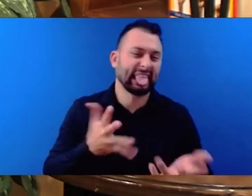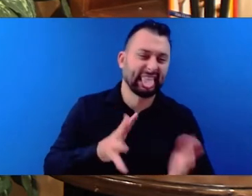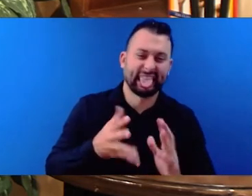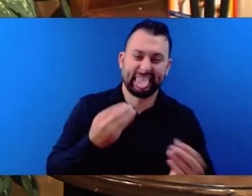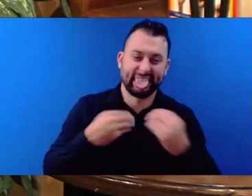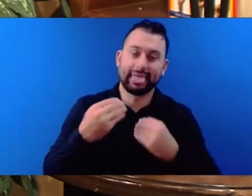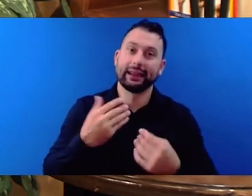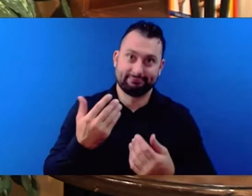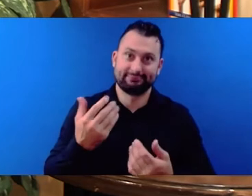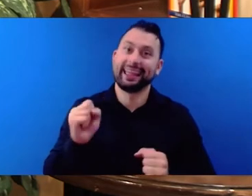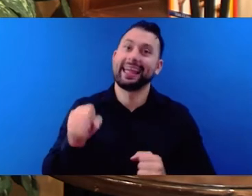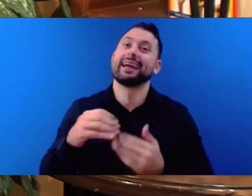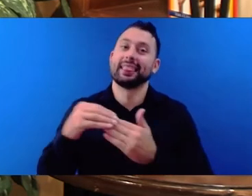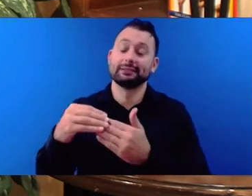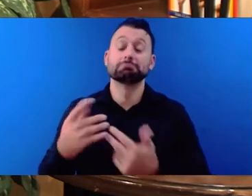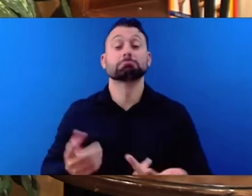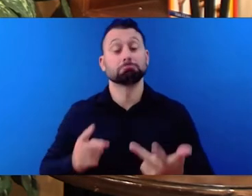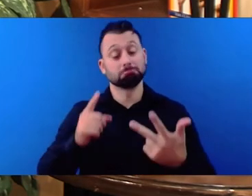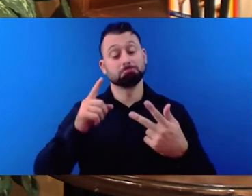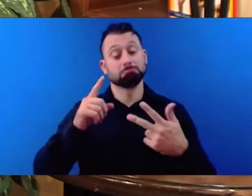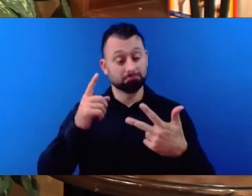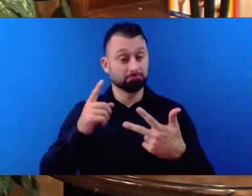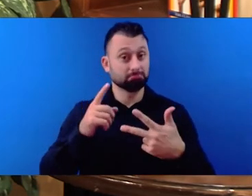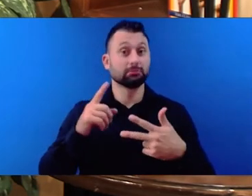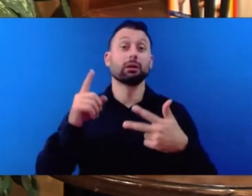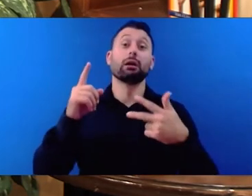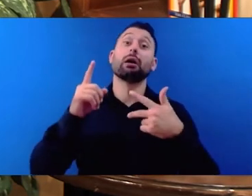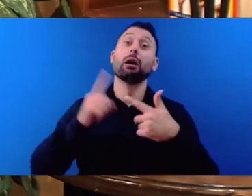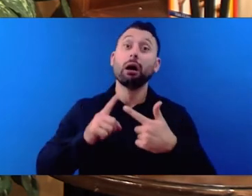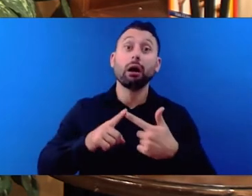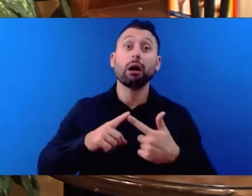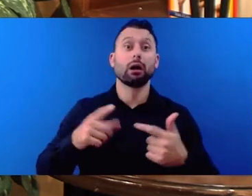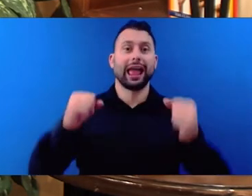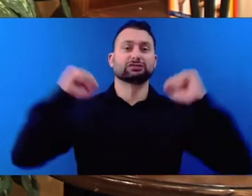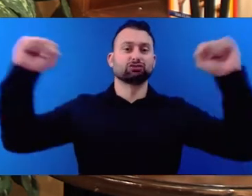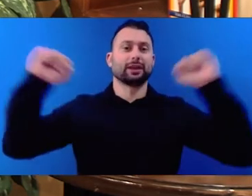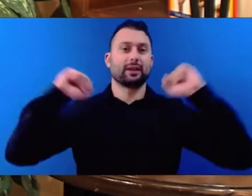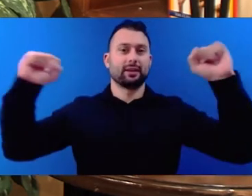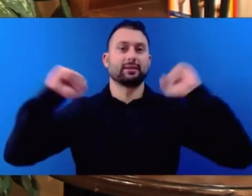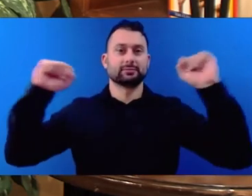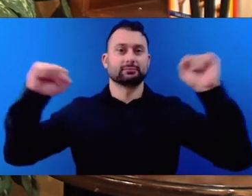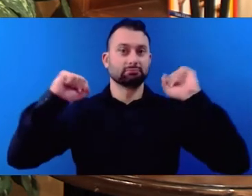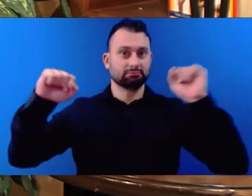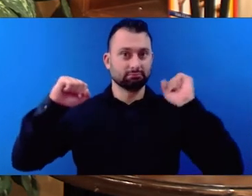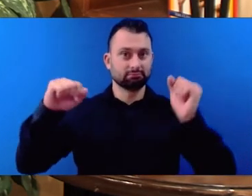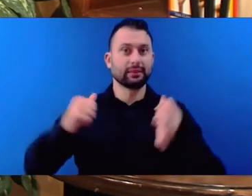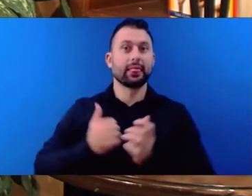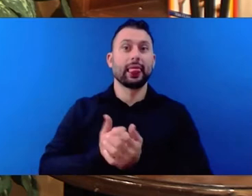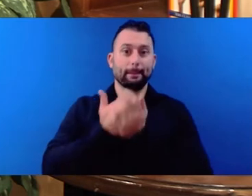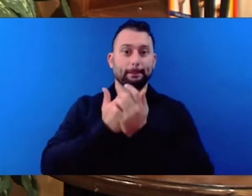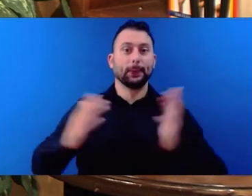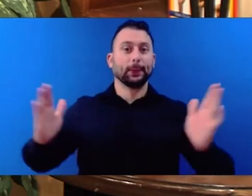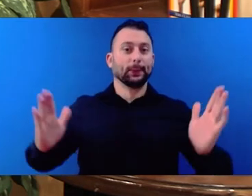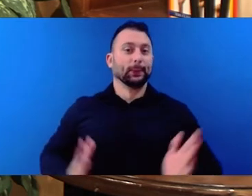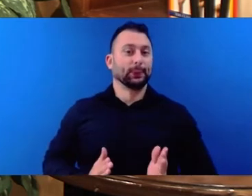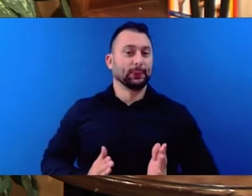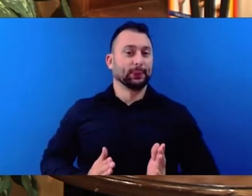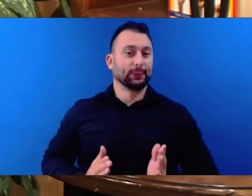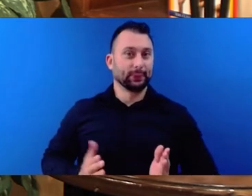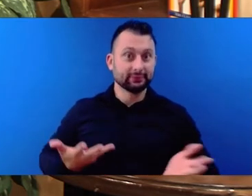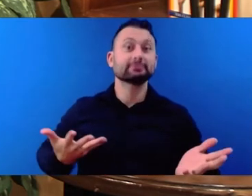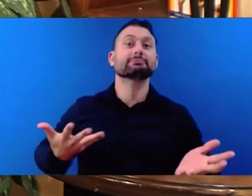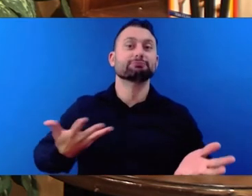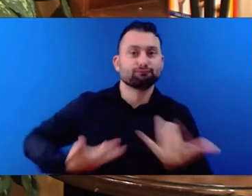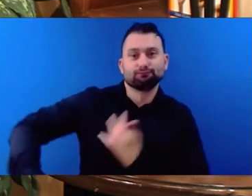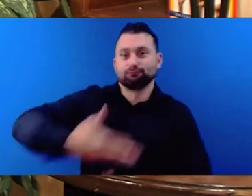then, so not eating right, not being as active, leading to being overweight, can increase your risk of type 2 diabetes as